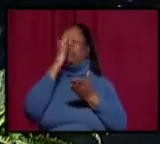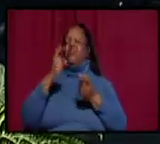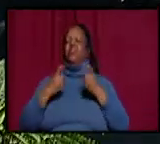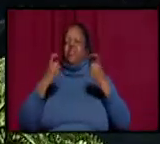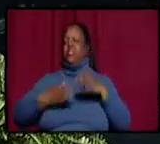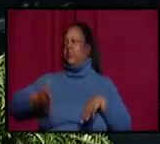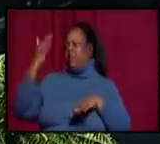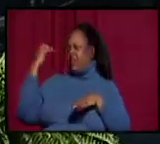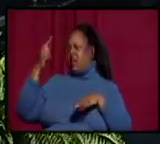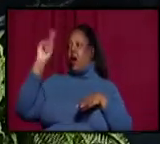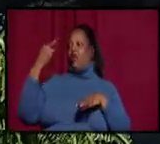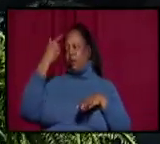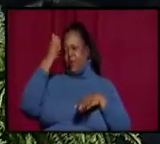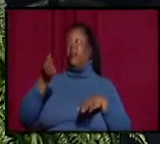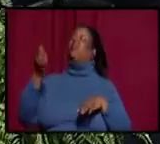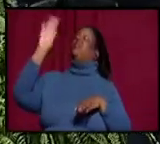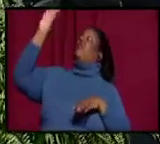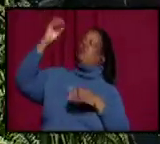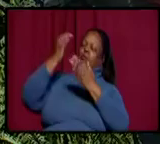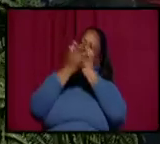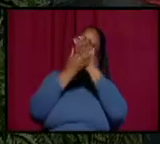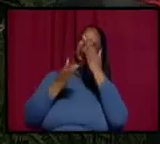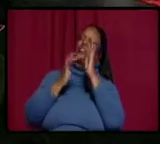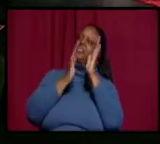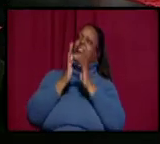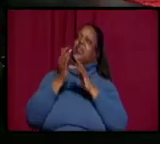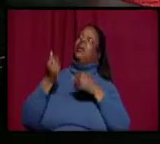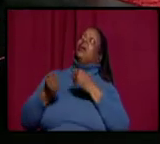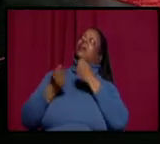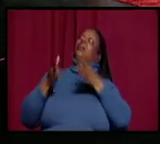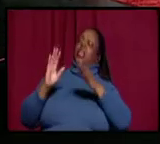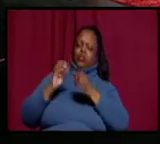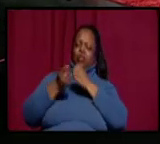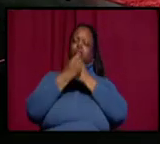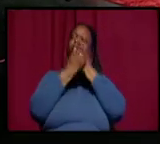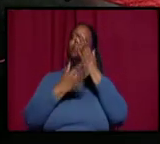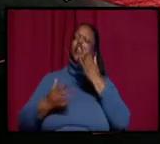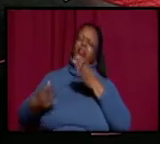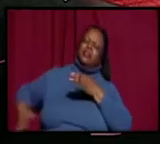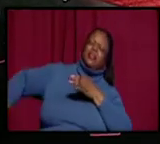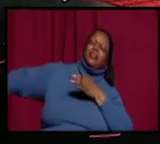sinned. And it's only because of your blood. Let your blood saturate.